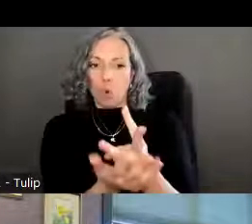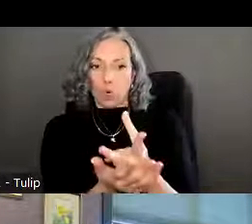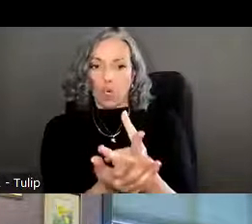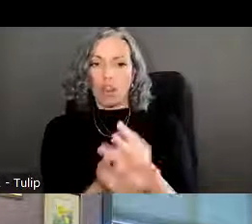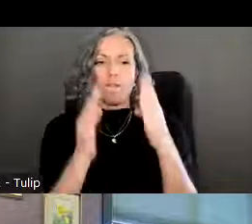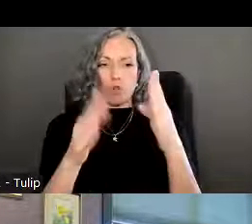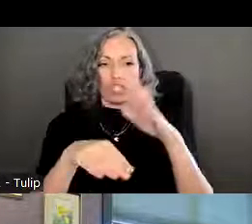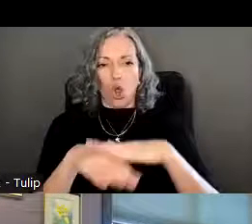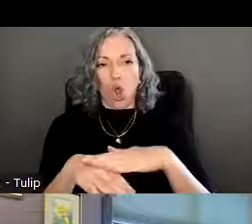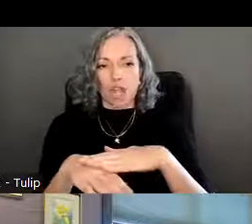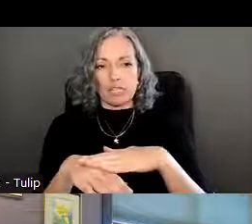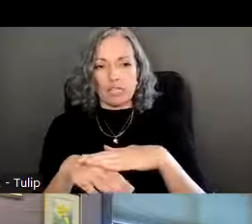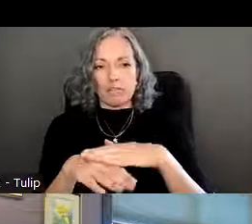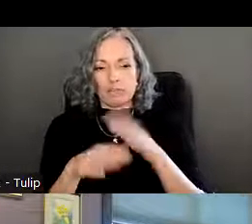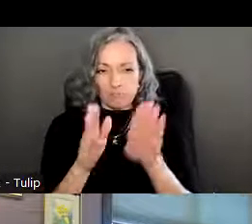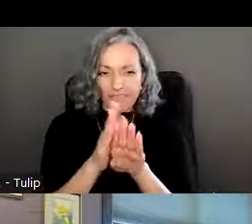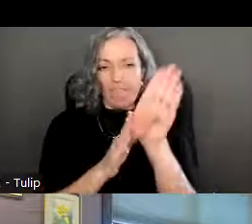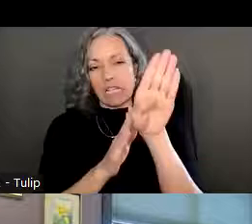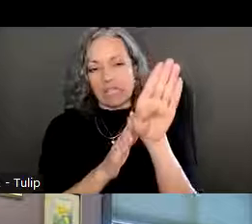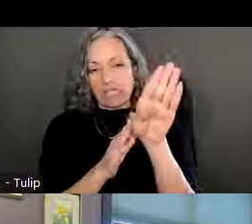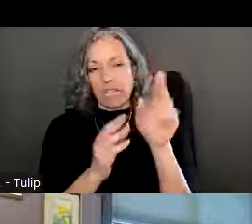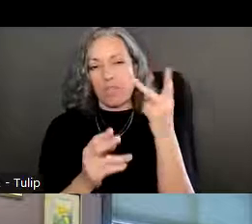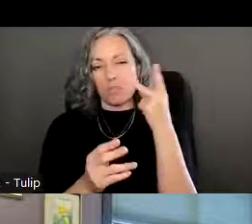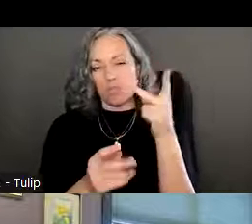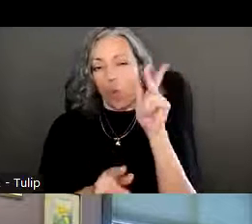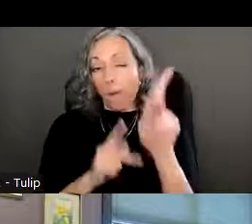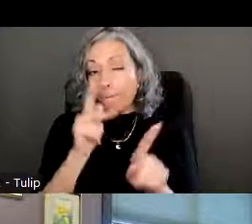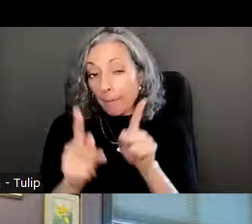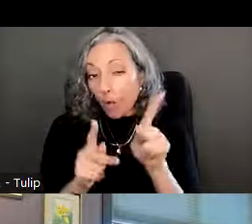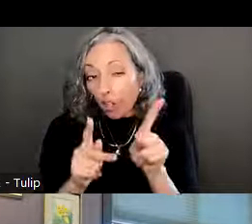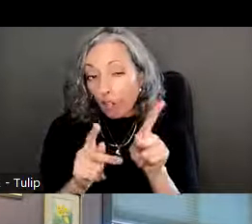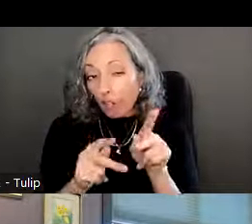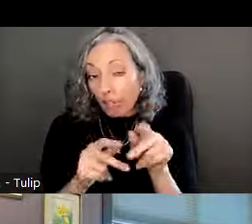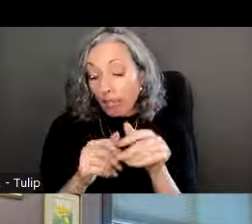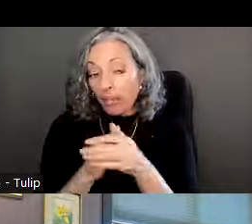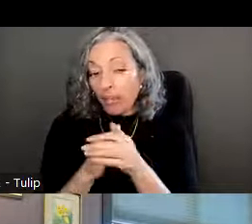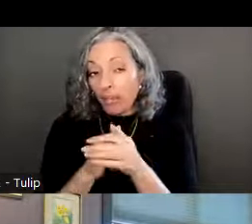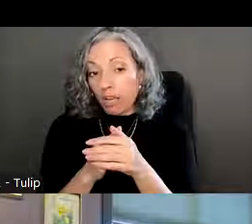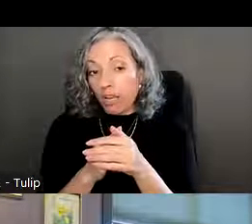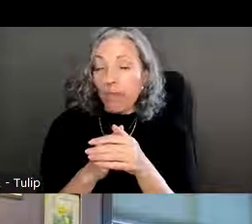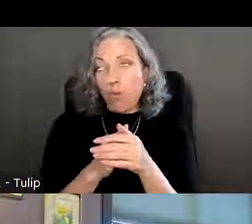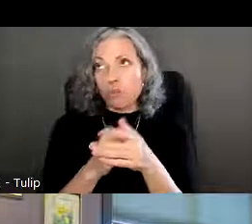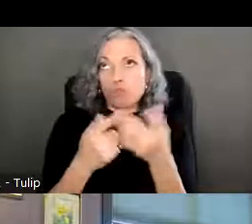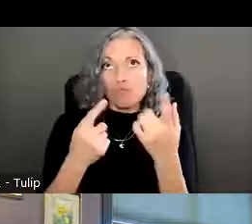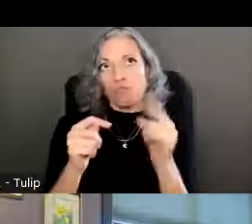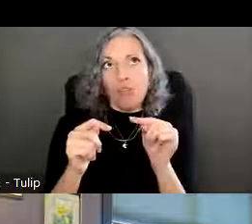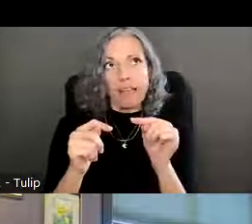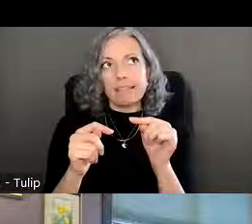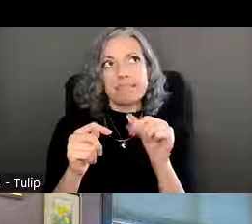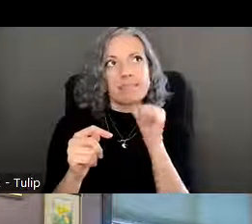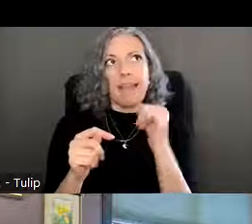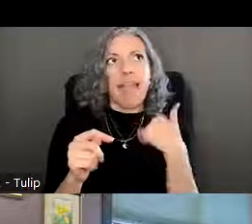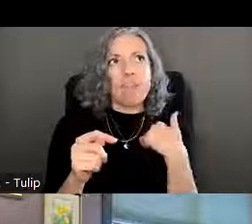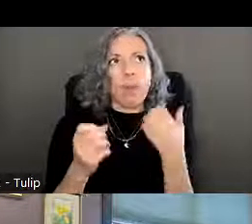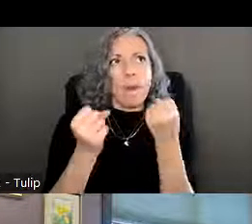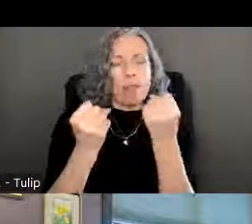focused on the moderate to advanced. And then we saw that people were navigating out there with not much support. And